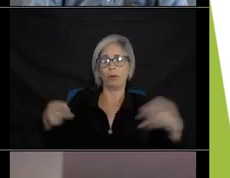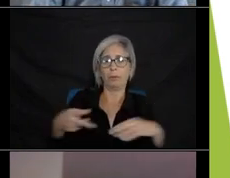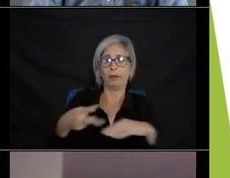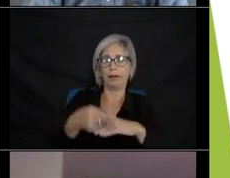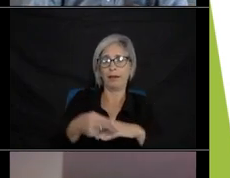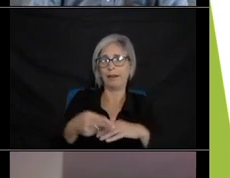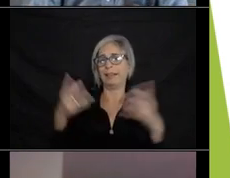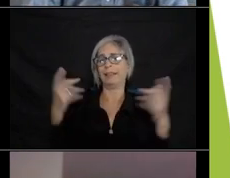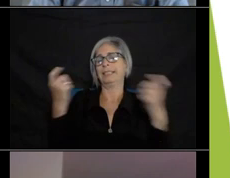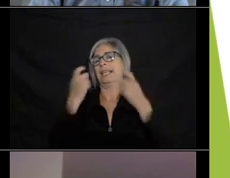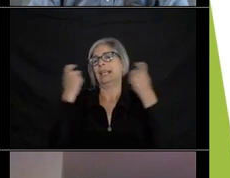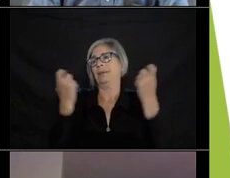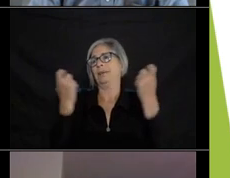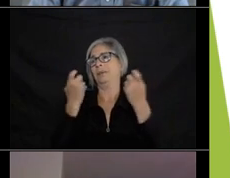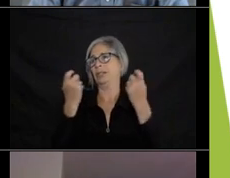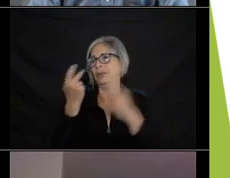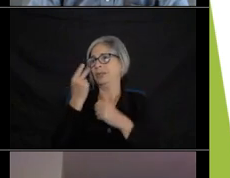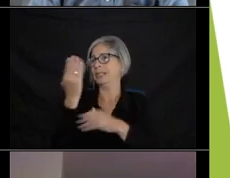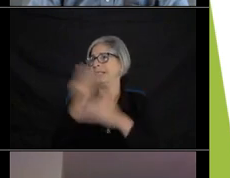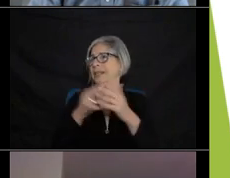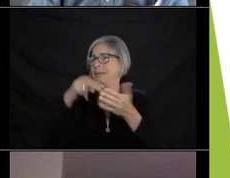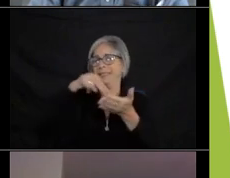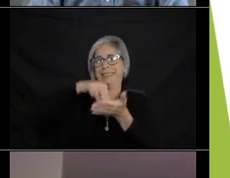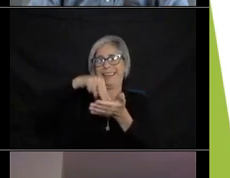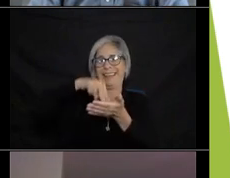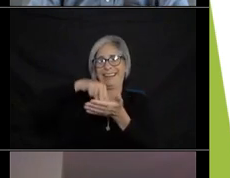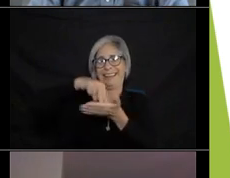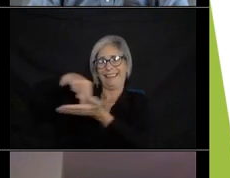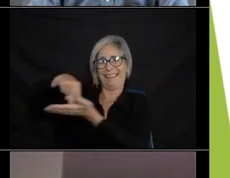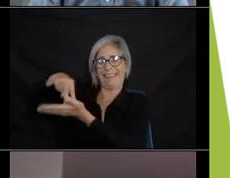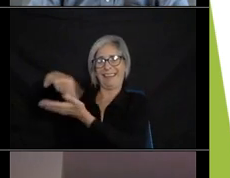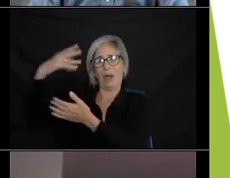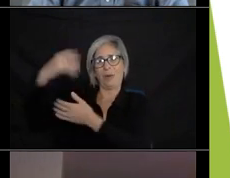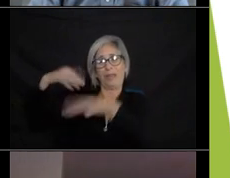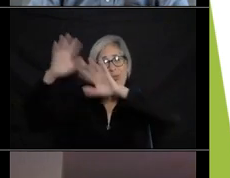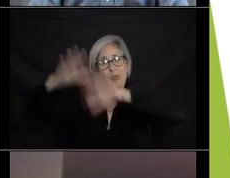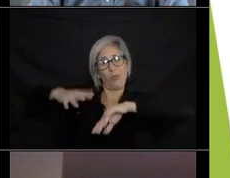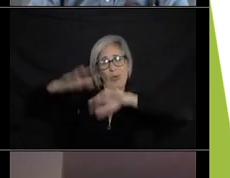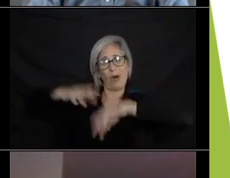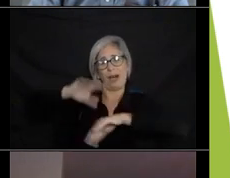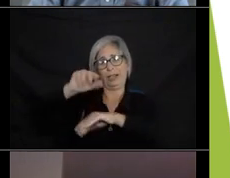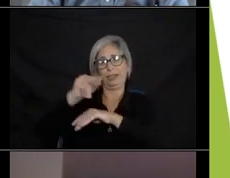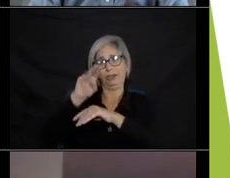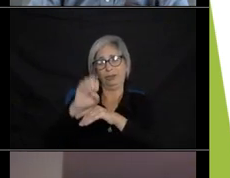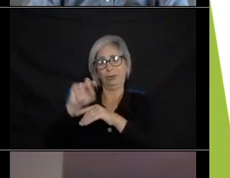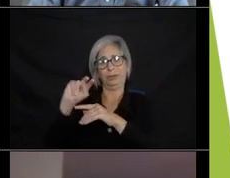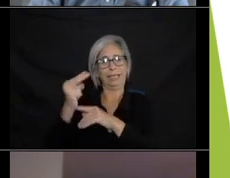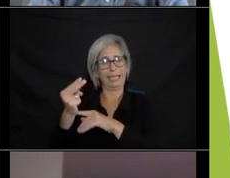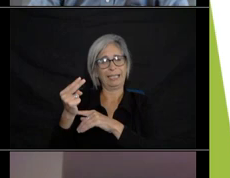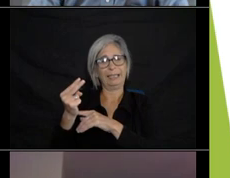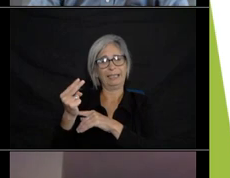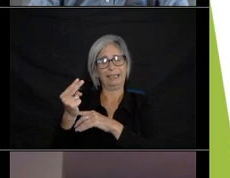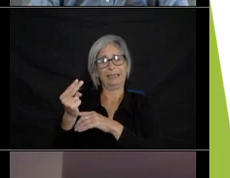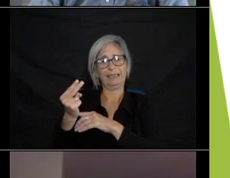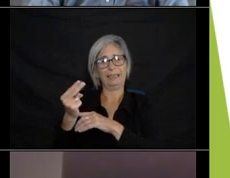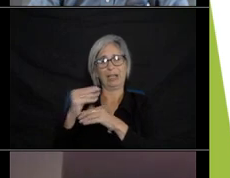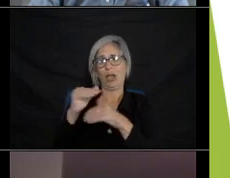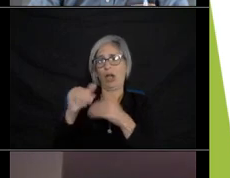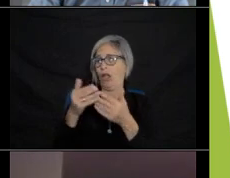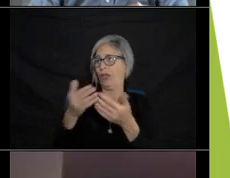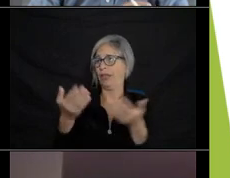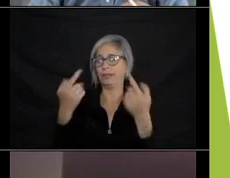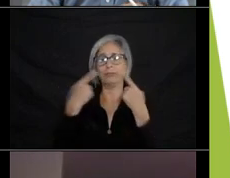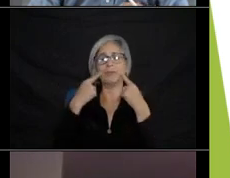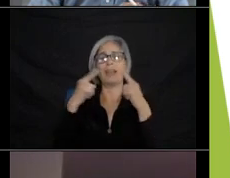grand celebration. You can see a few of them standing outside on a rainy day, June 2nd. So all things are going